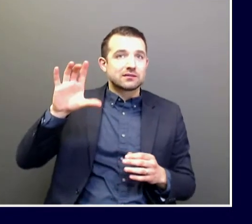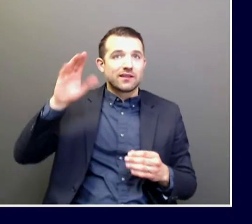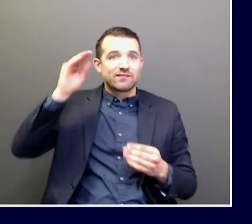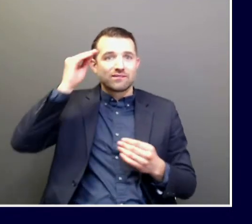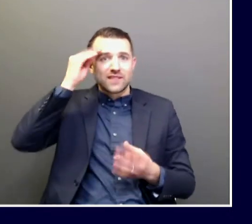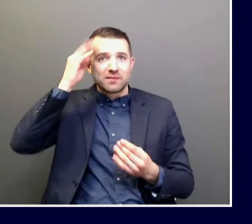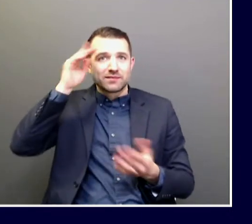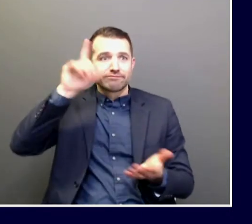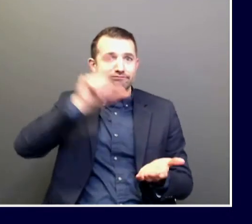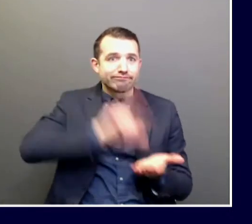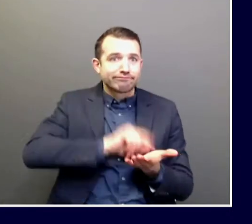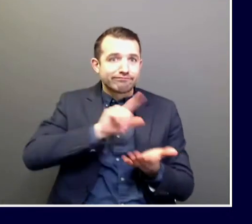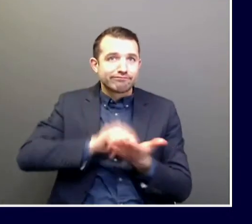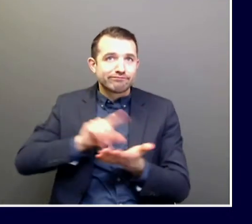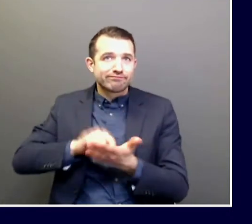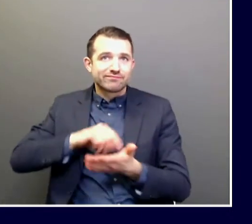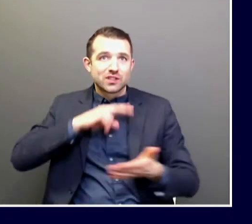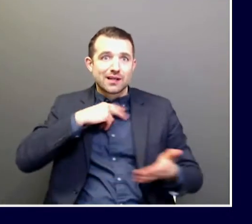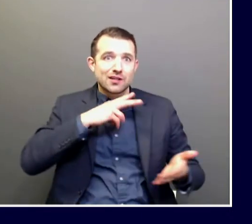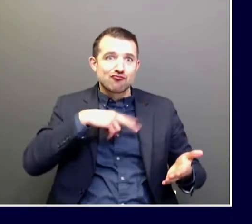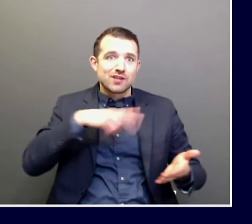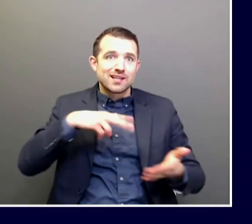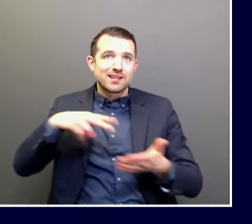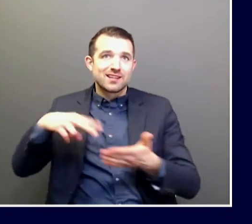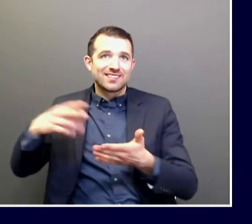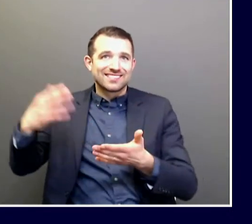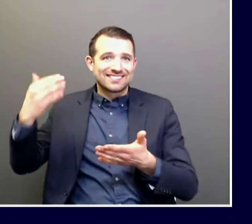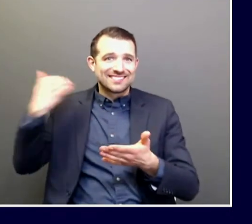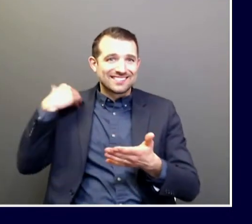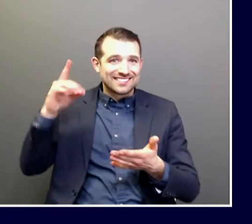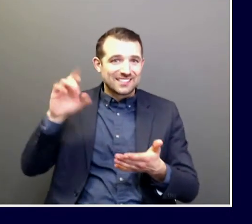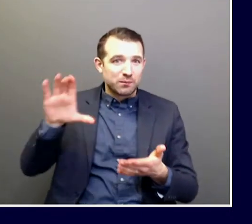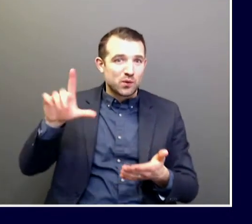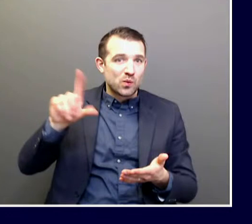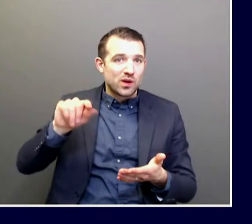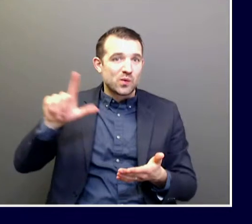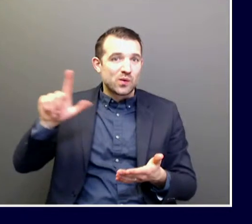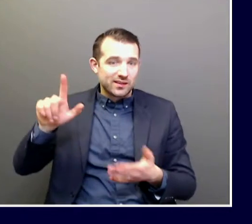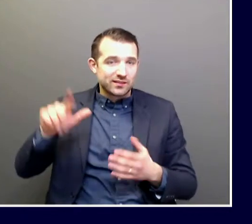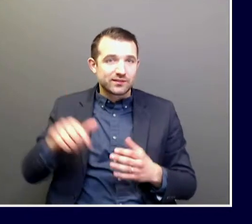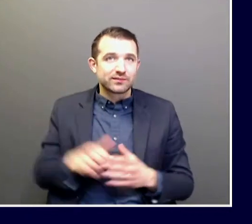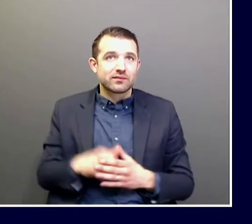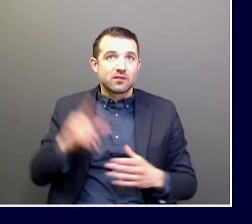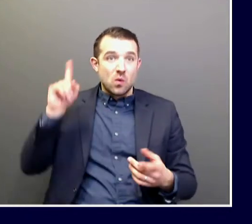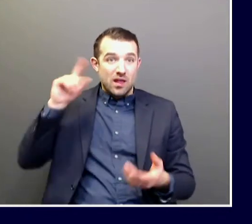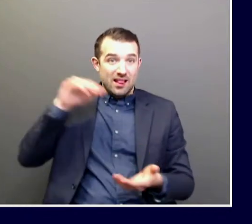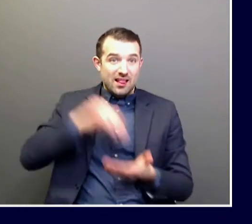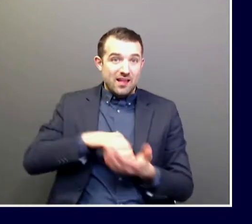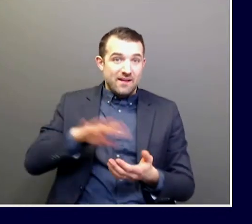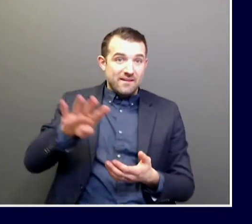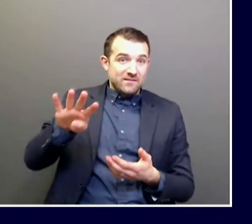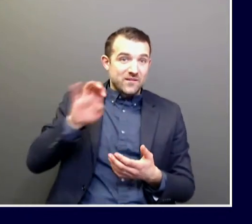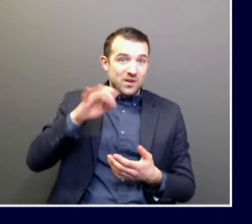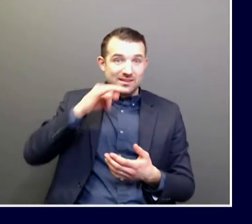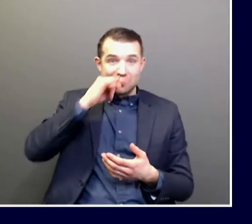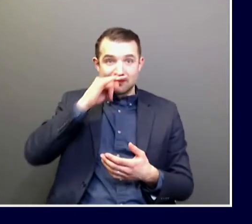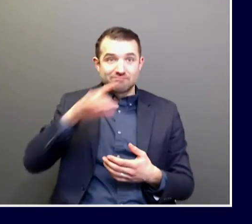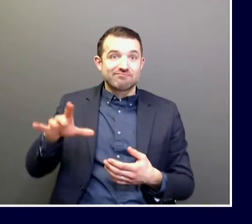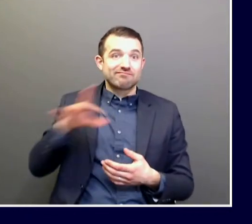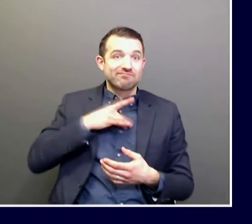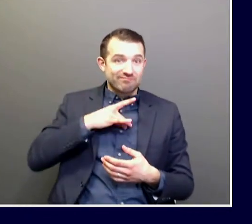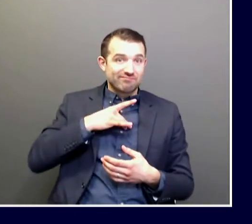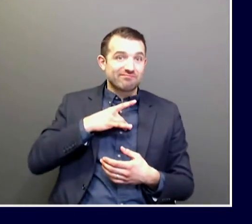December of 21, there were more than 1,400 kids under the age of 5. And the reason I bring up that age group is because they're too young to get a vaccine right now.